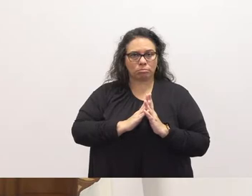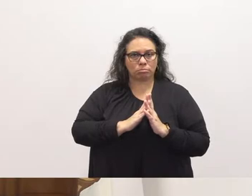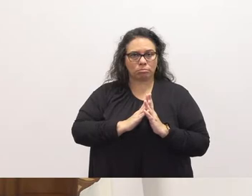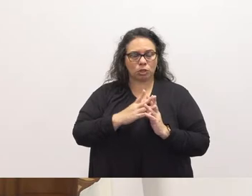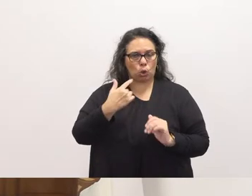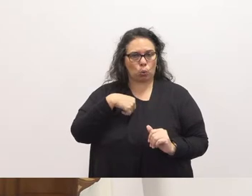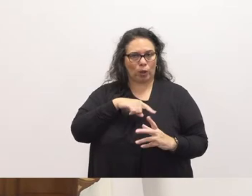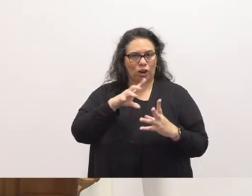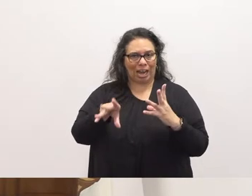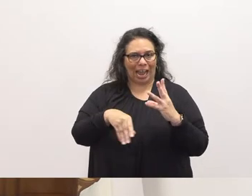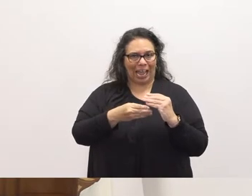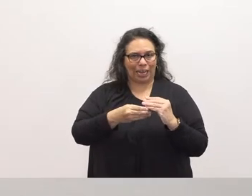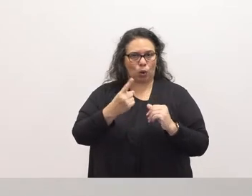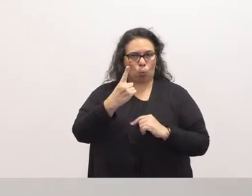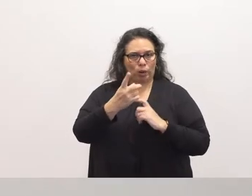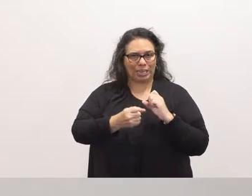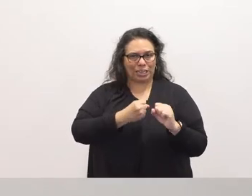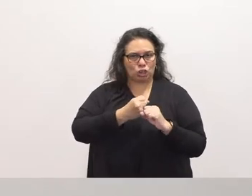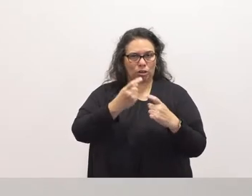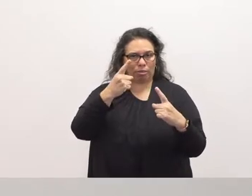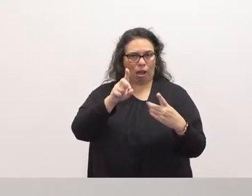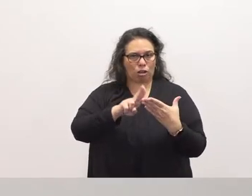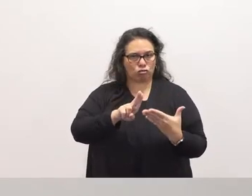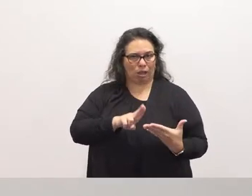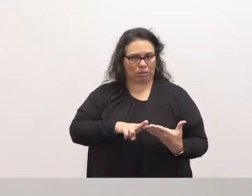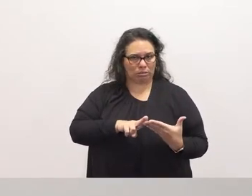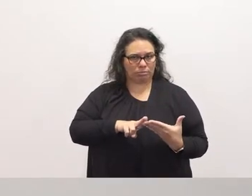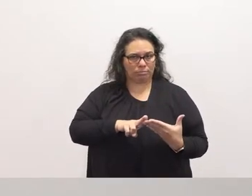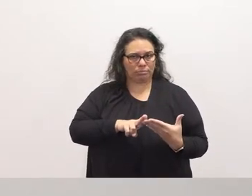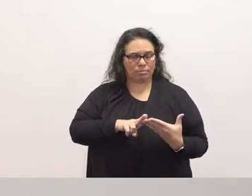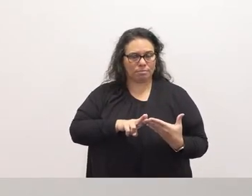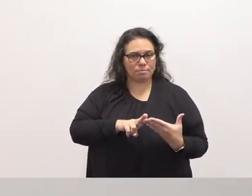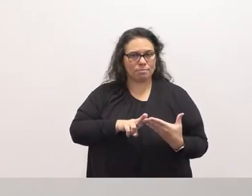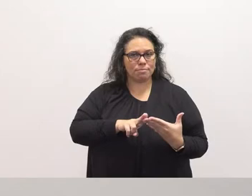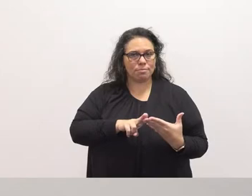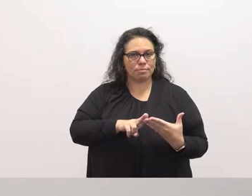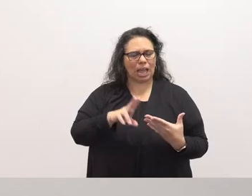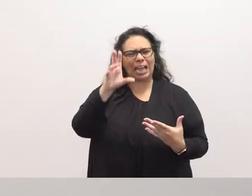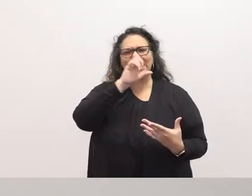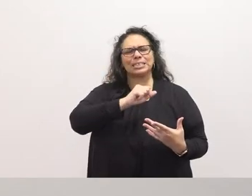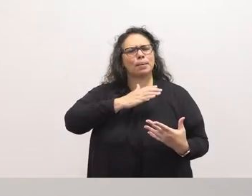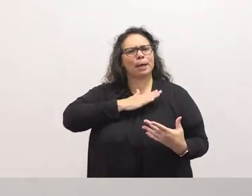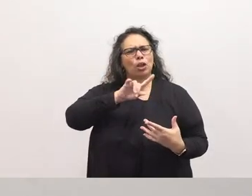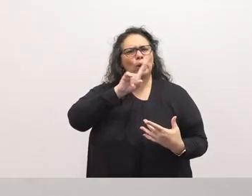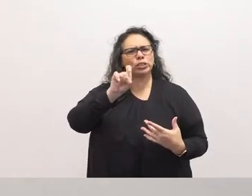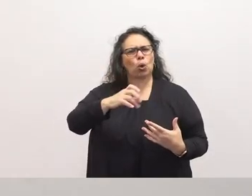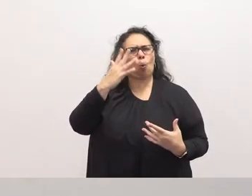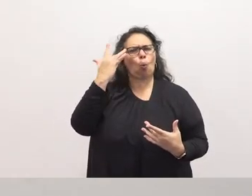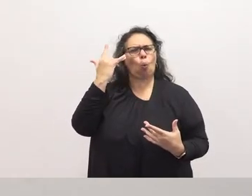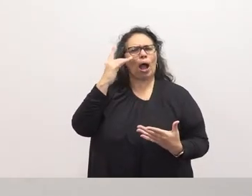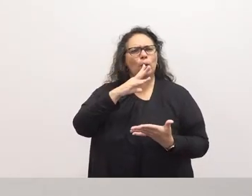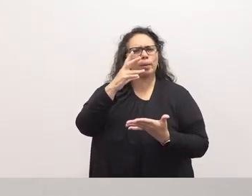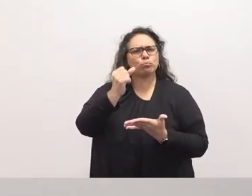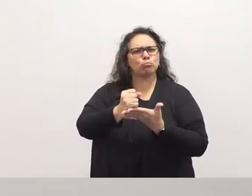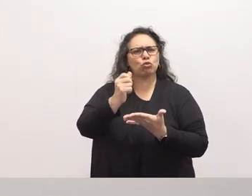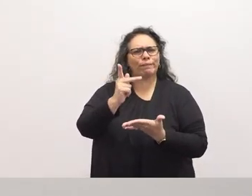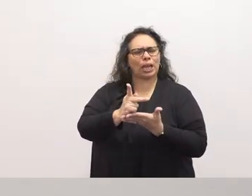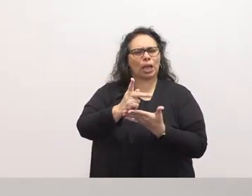adding an additional year to the contract. So I guess my question is, why are we approving a